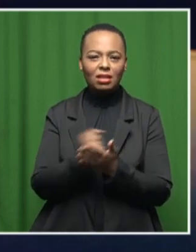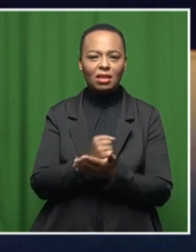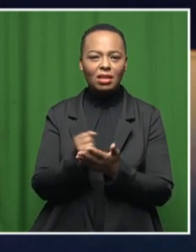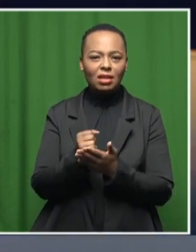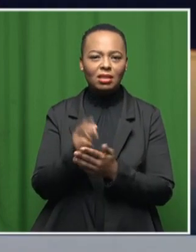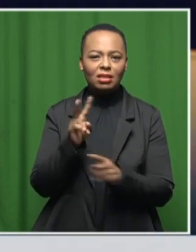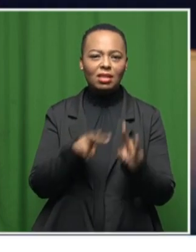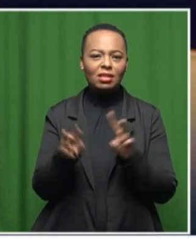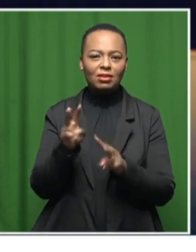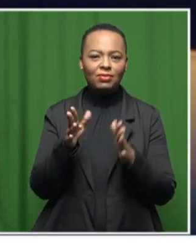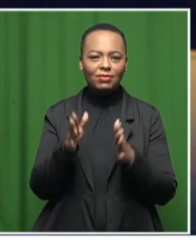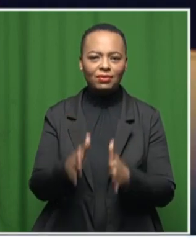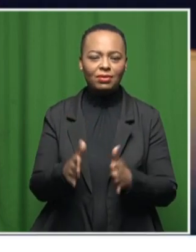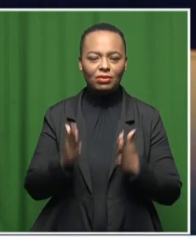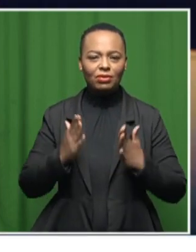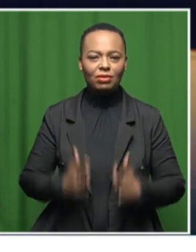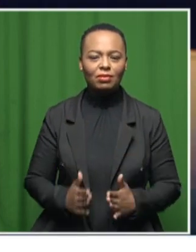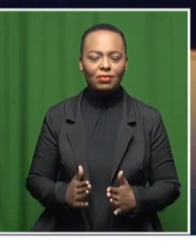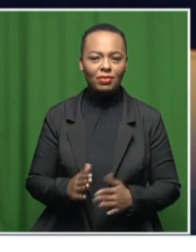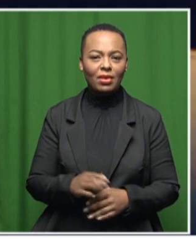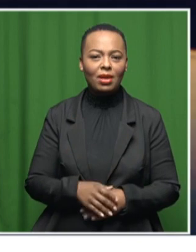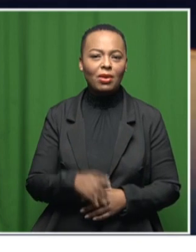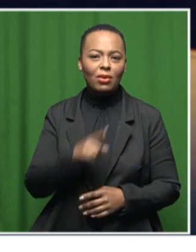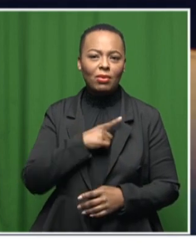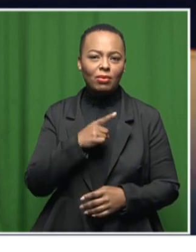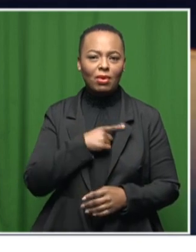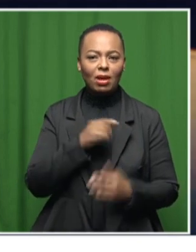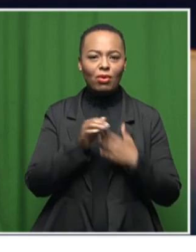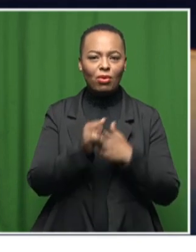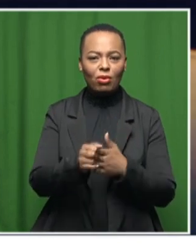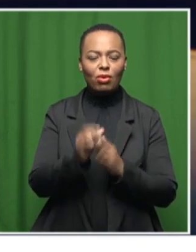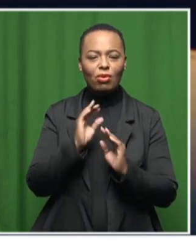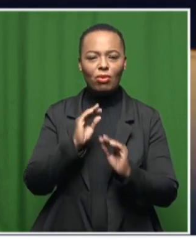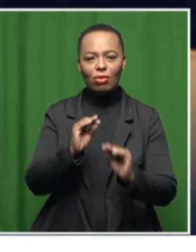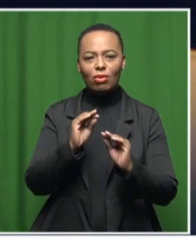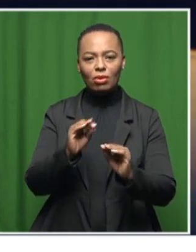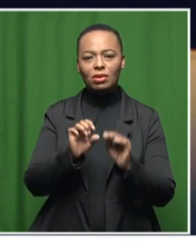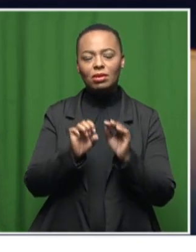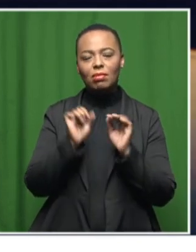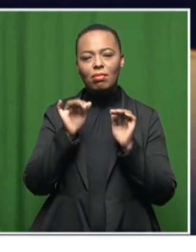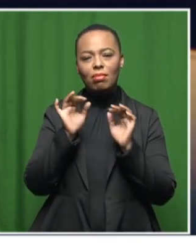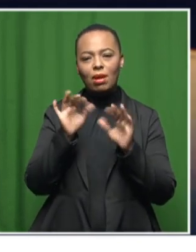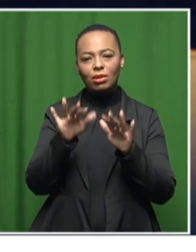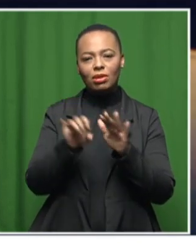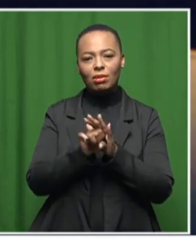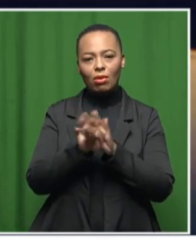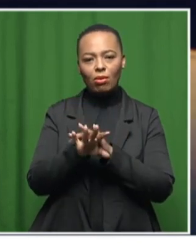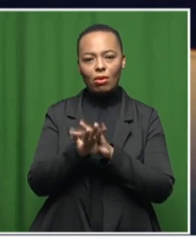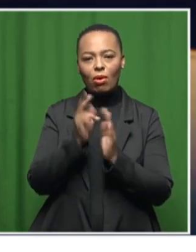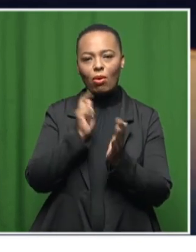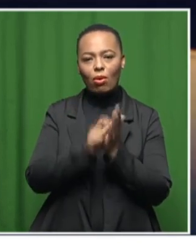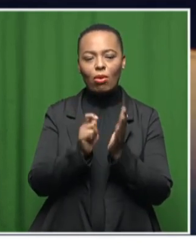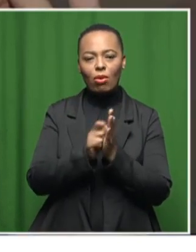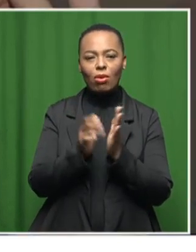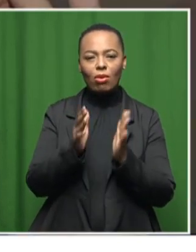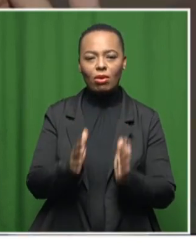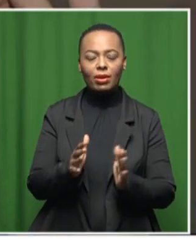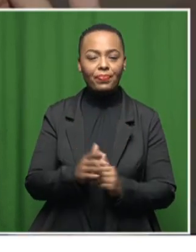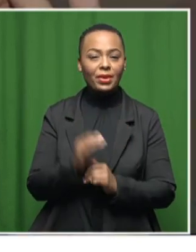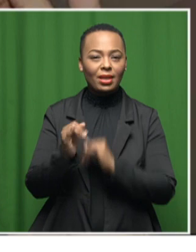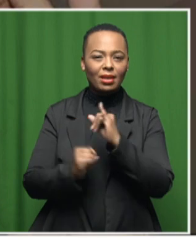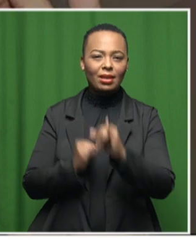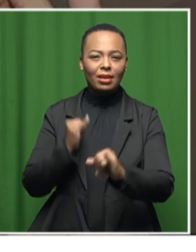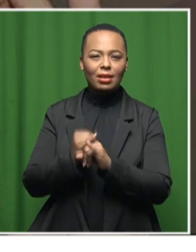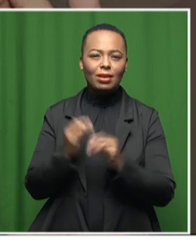wears so many hats, including those of master life coach, published author, international keynote speaker. But what does a human